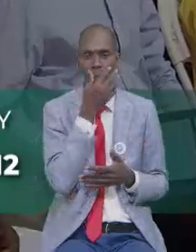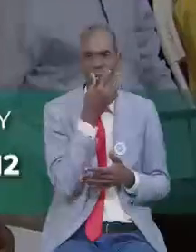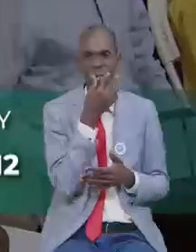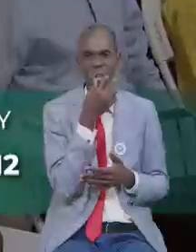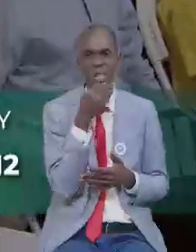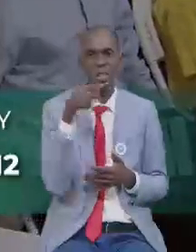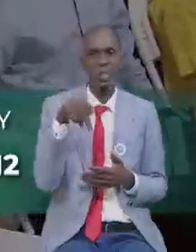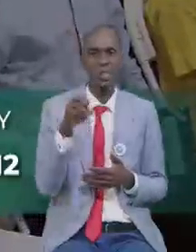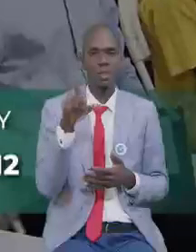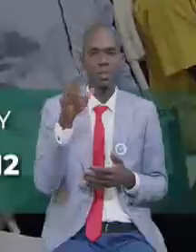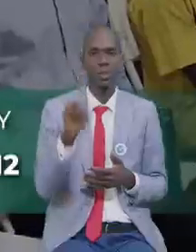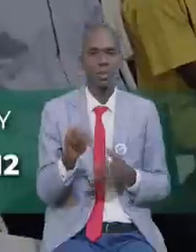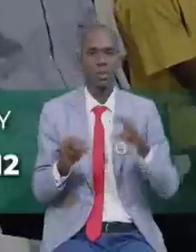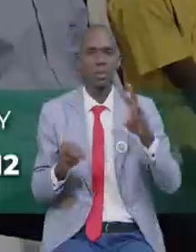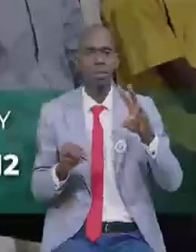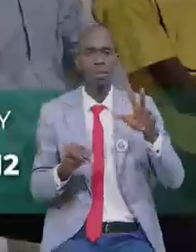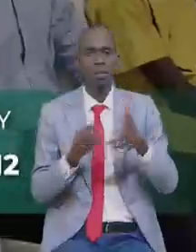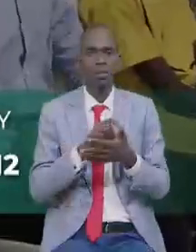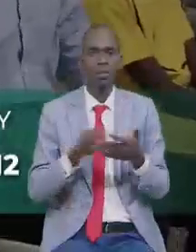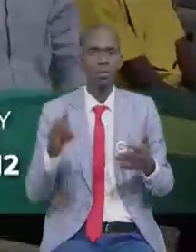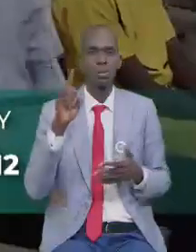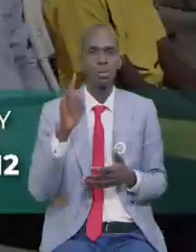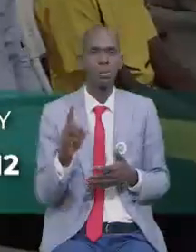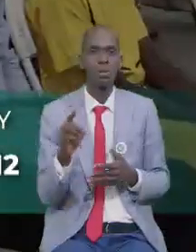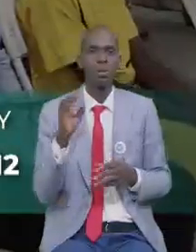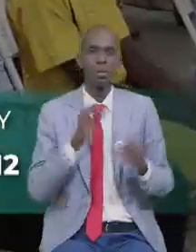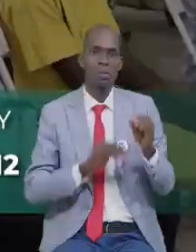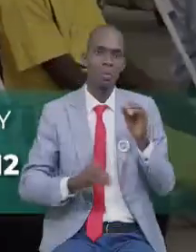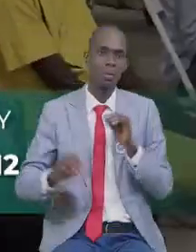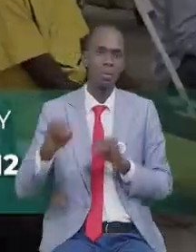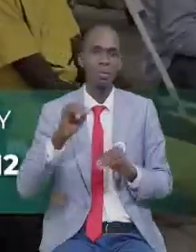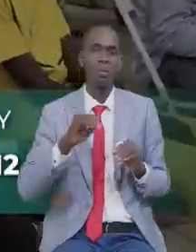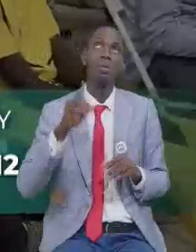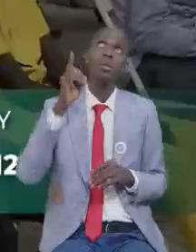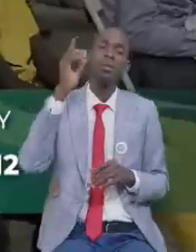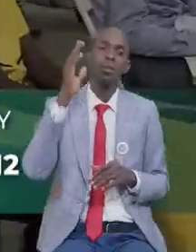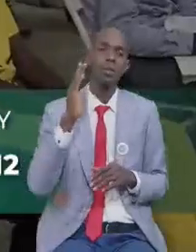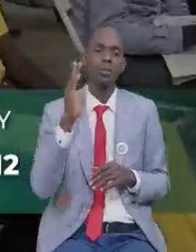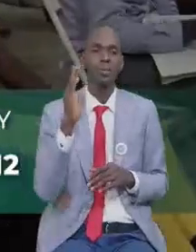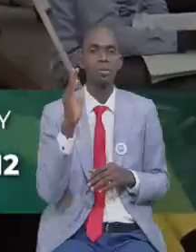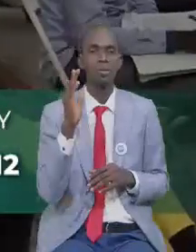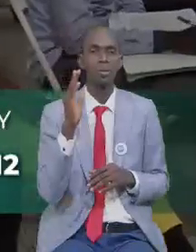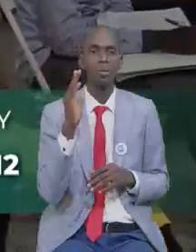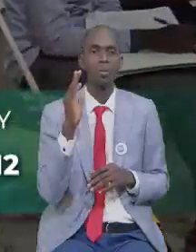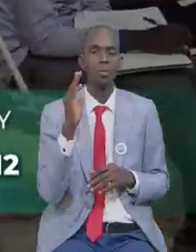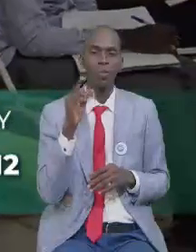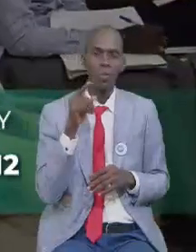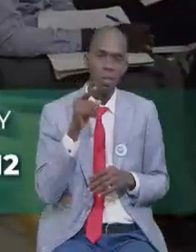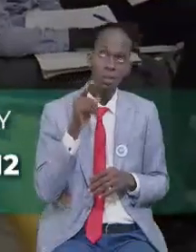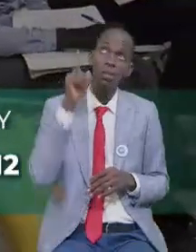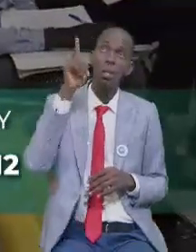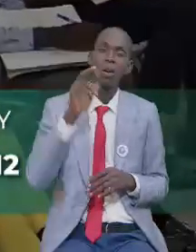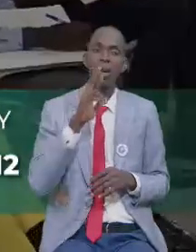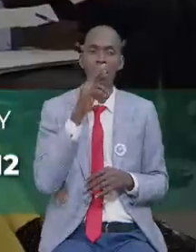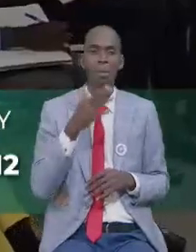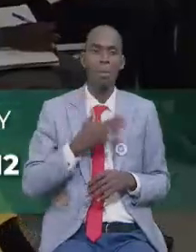from verse 1. O God, thou art my God.